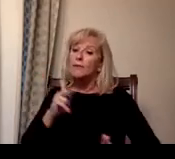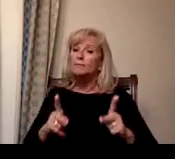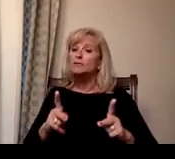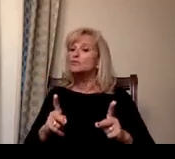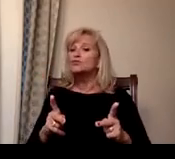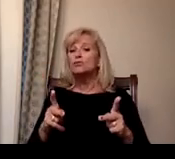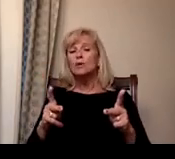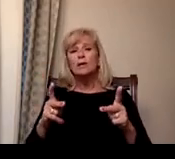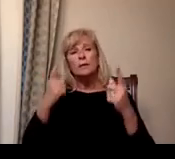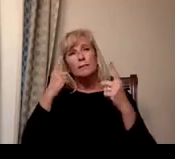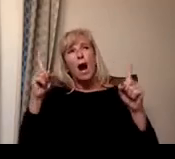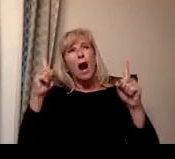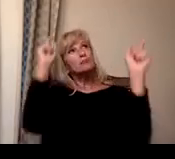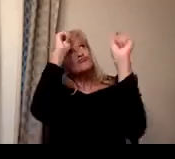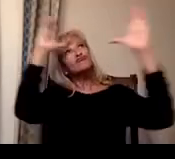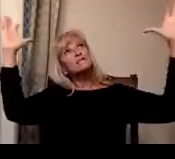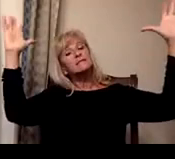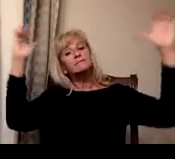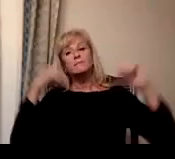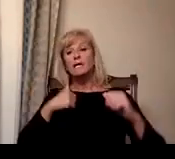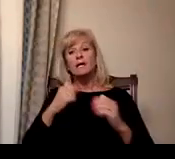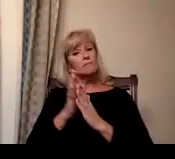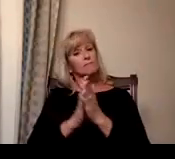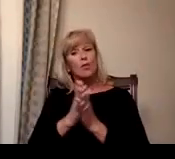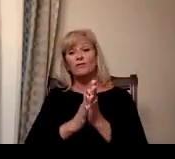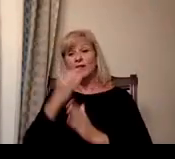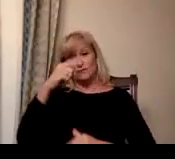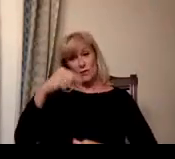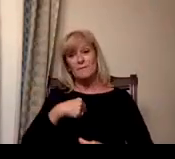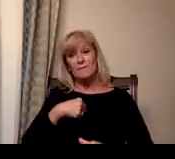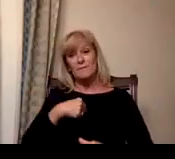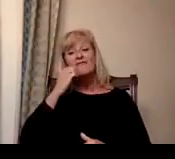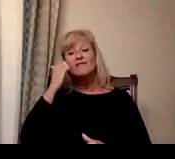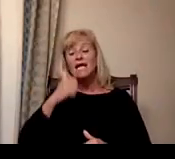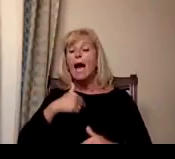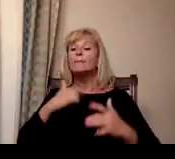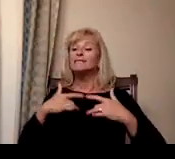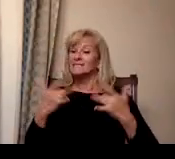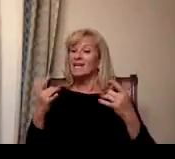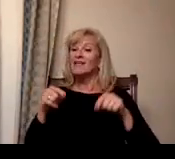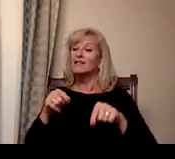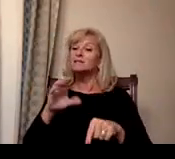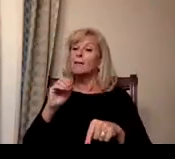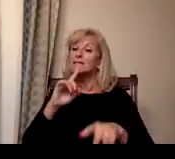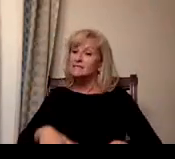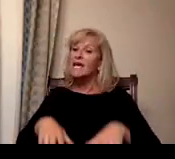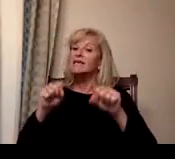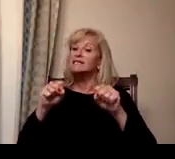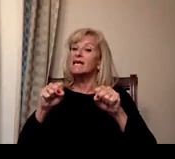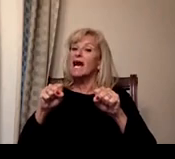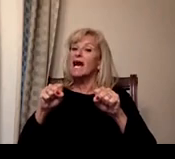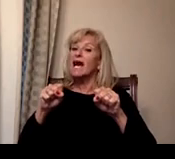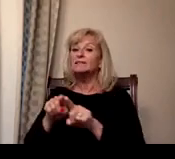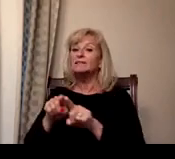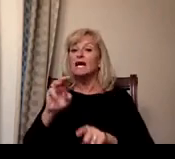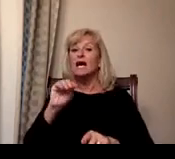I think that's something that motivates me every single day. So I'm excited that our company is taking this on as sort of its mission statement,